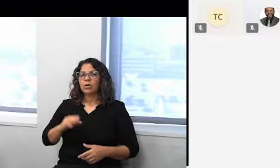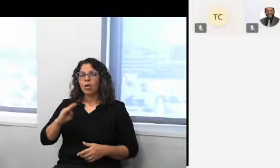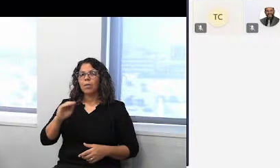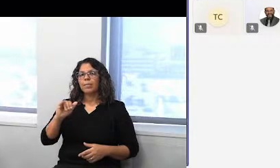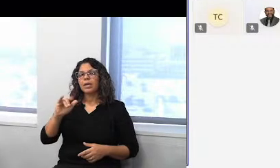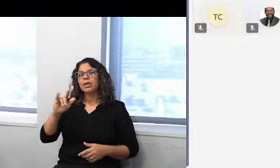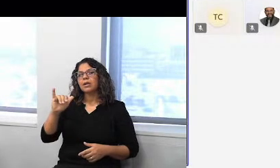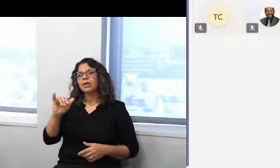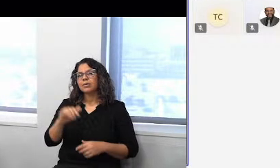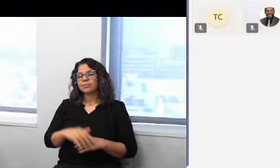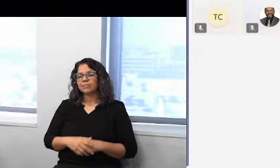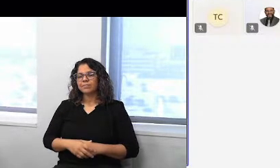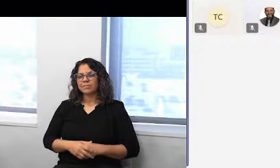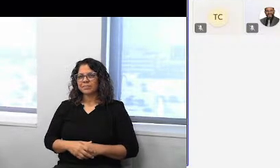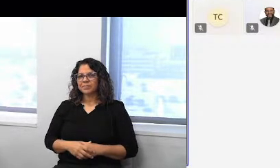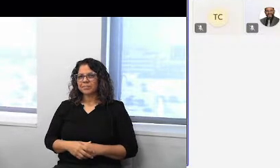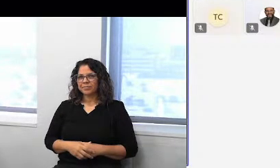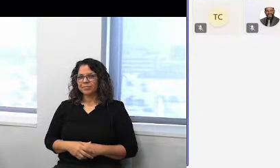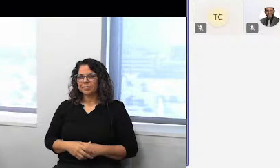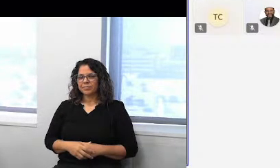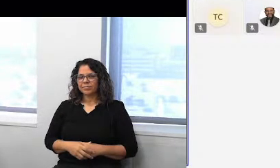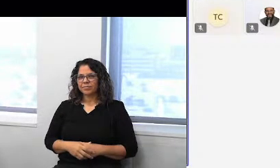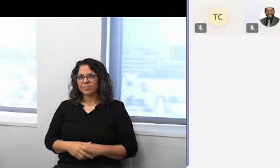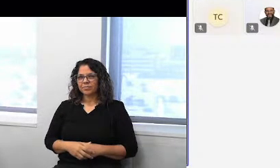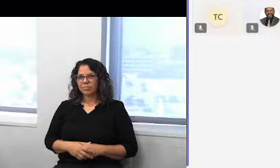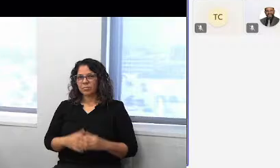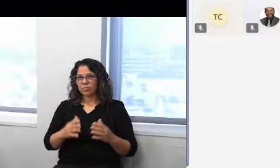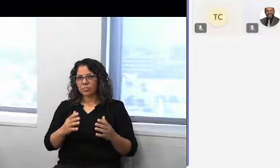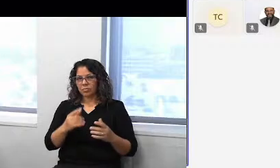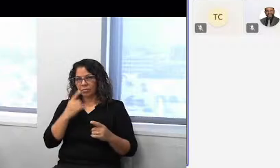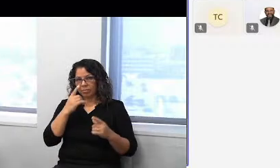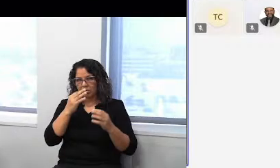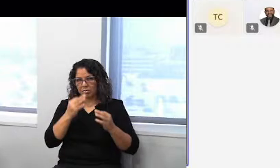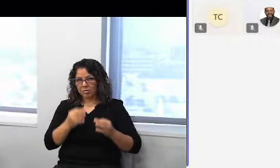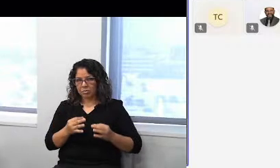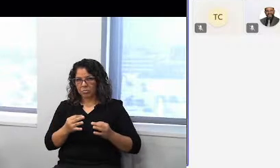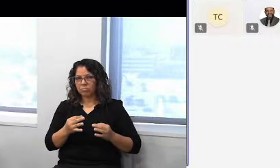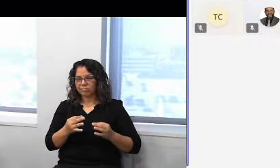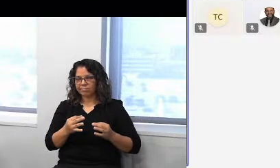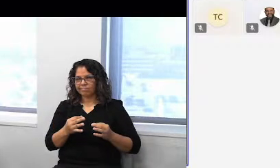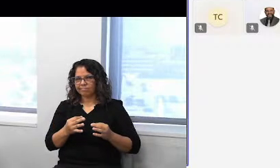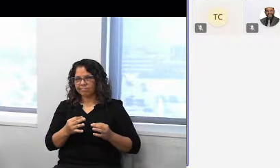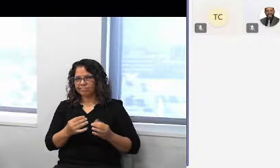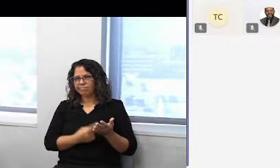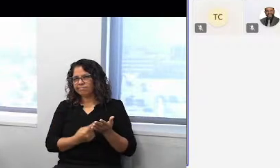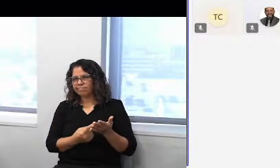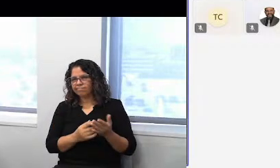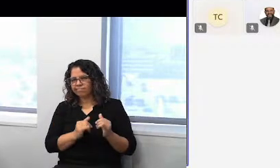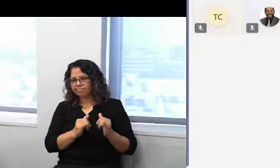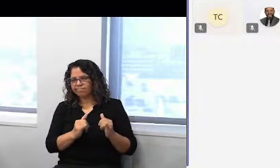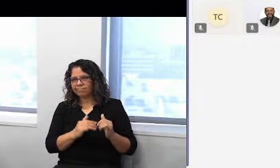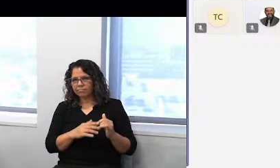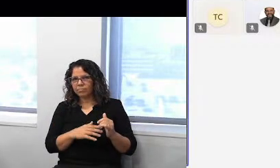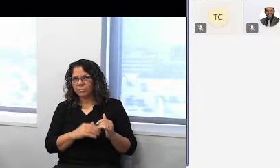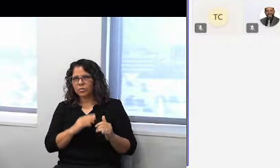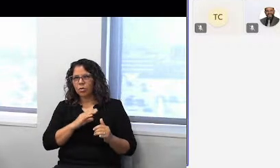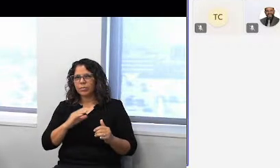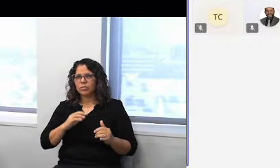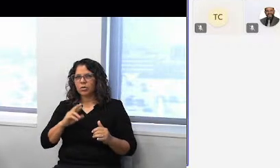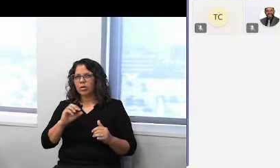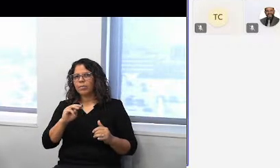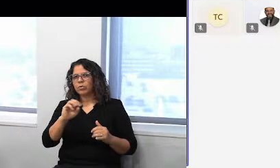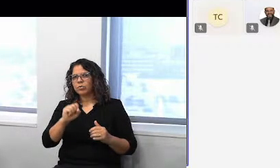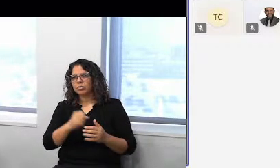Thank you. Just to make sure we're talking about the same thing, Commissioner Ramos. Our report refers to a renewable integration